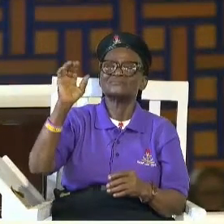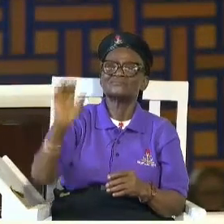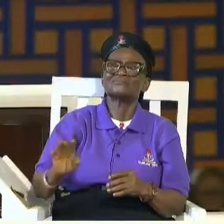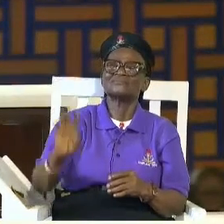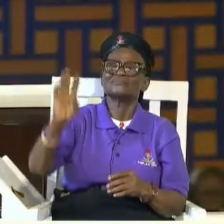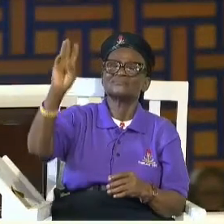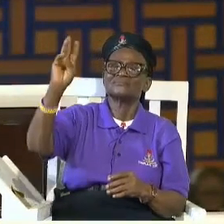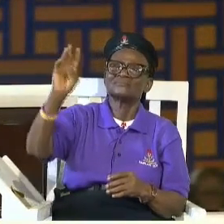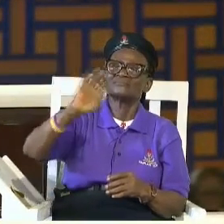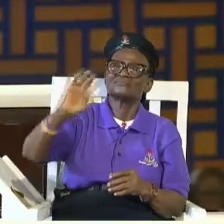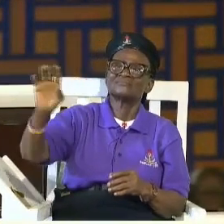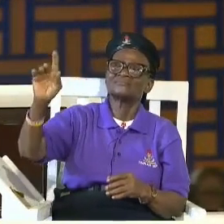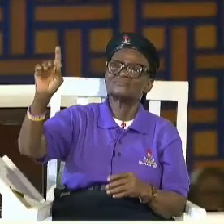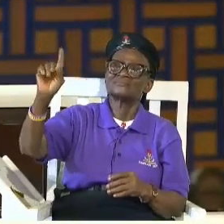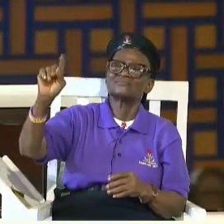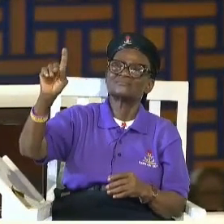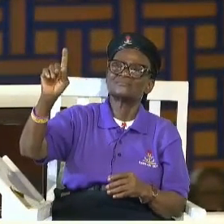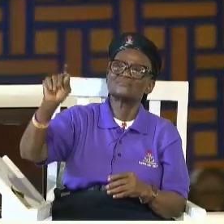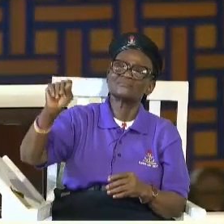verse